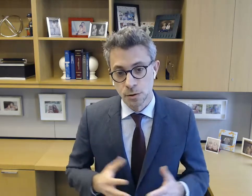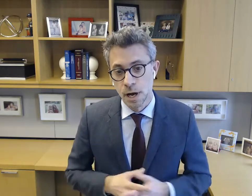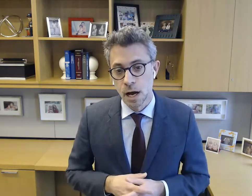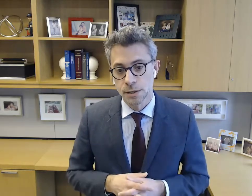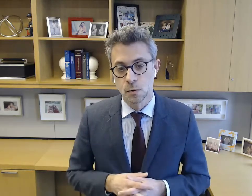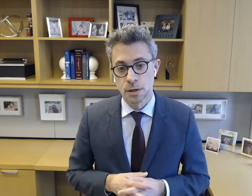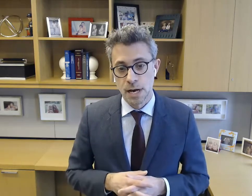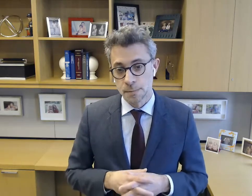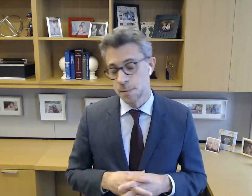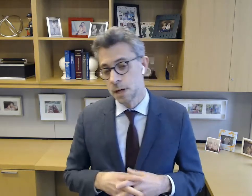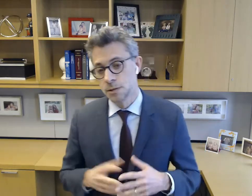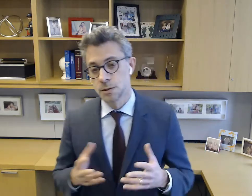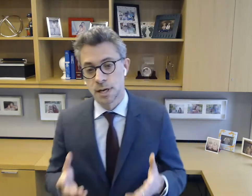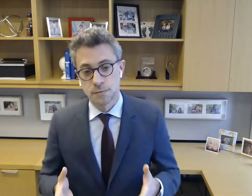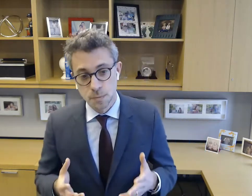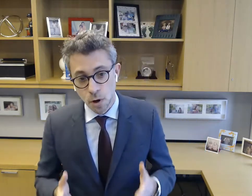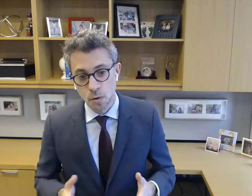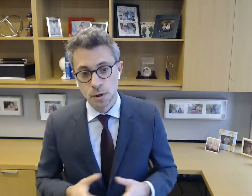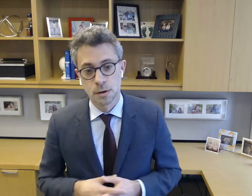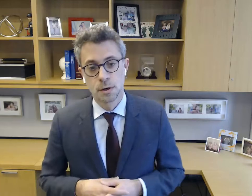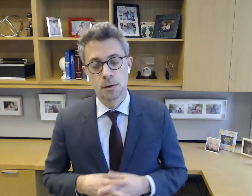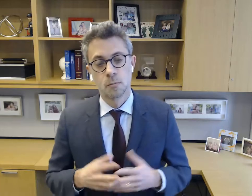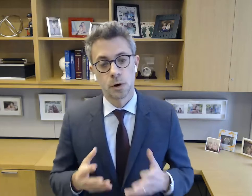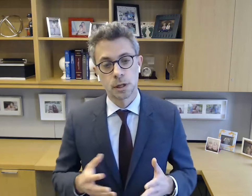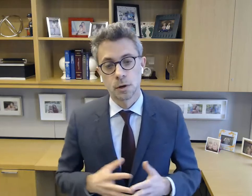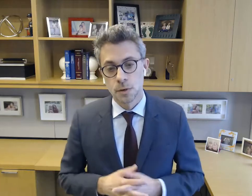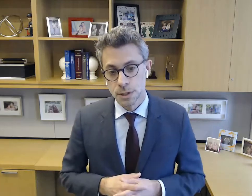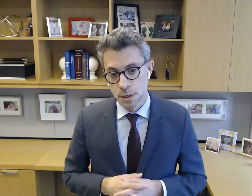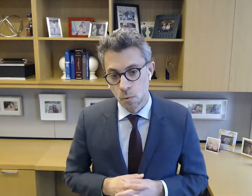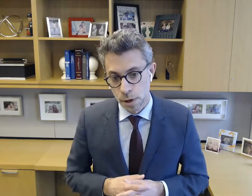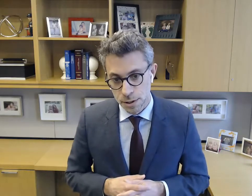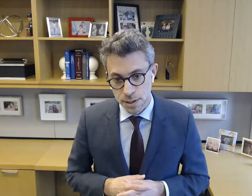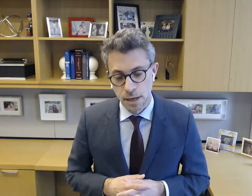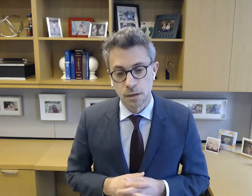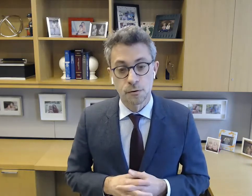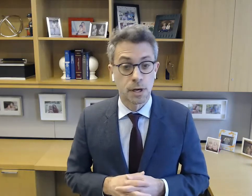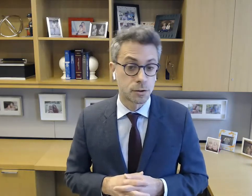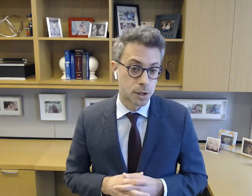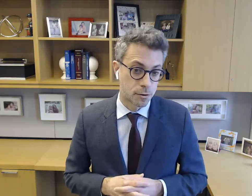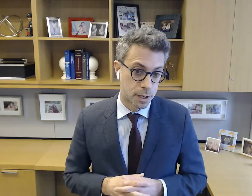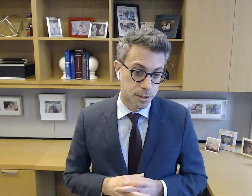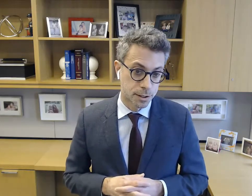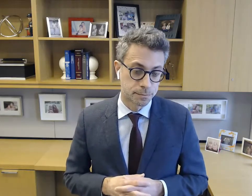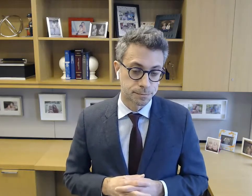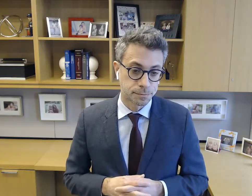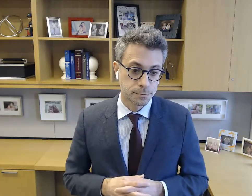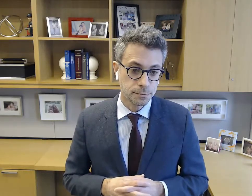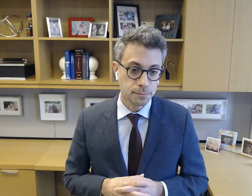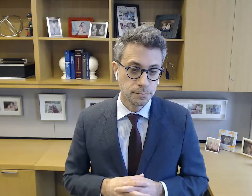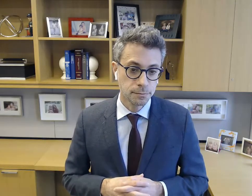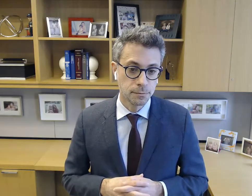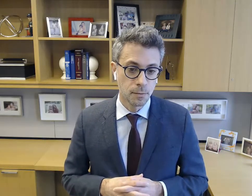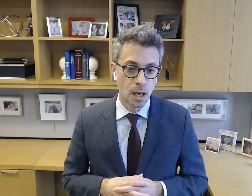special nod to our top sponsors, Davis Polk, Morgan Lewis, and Morgan Stanley, for their generosity.